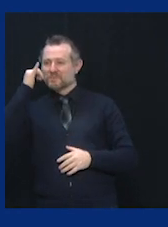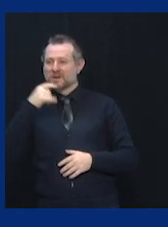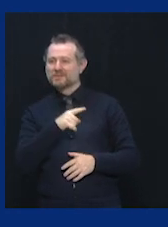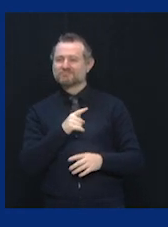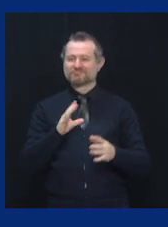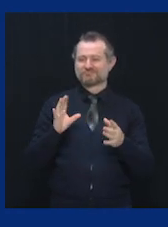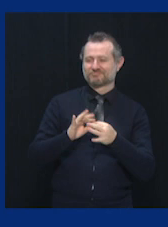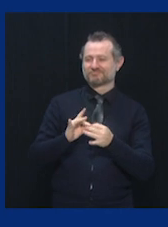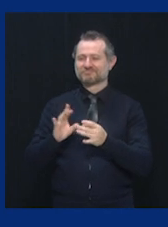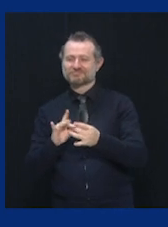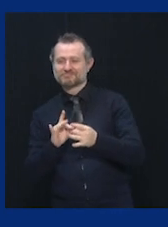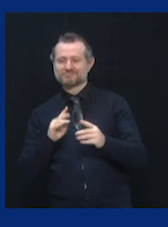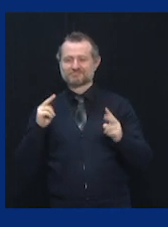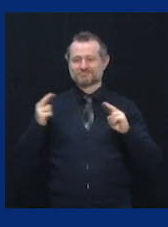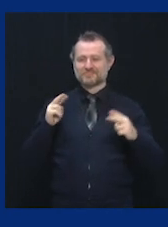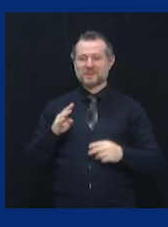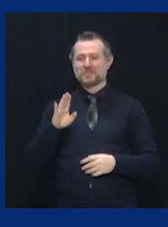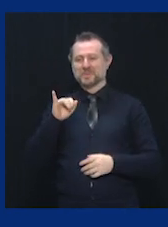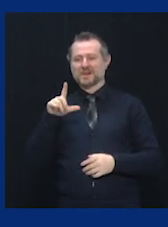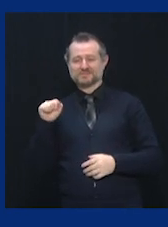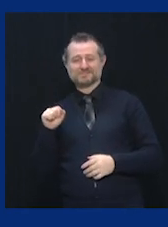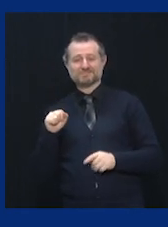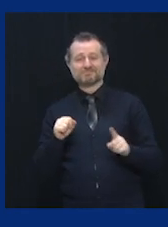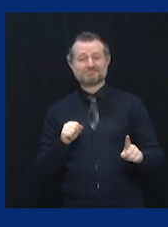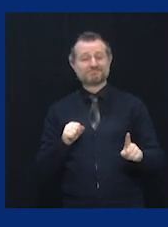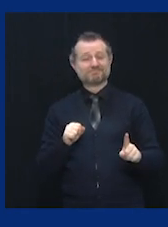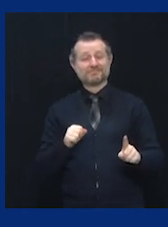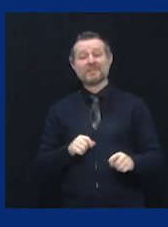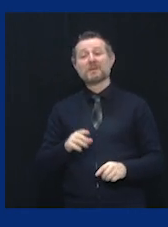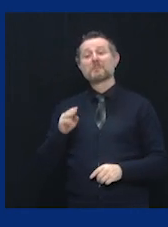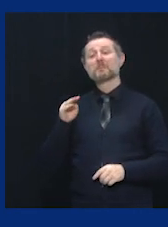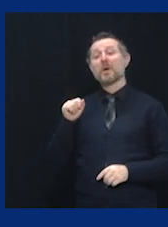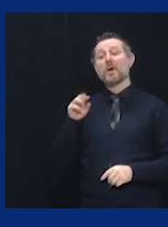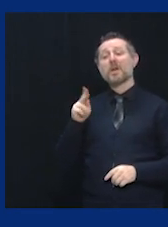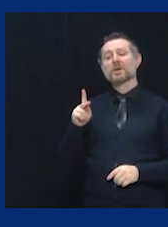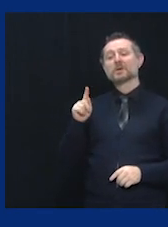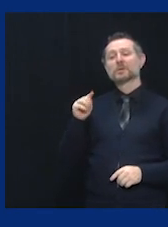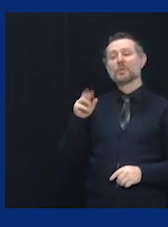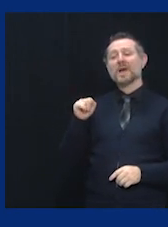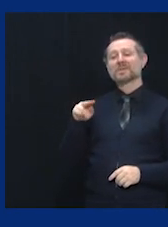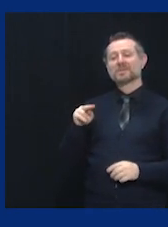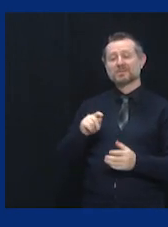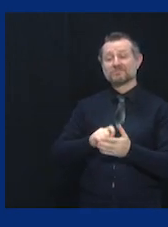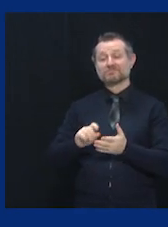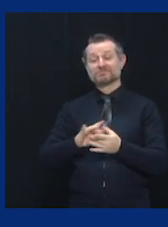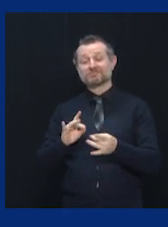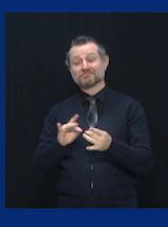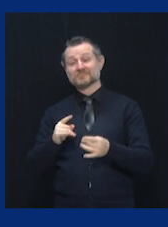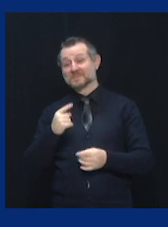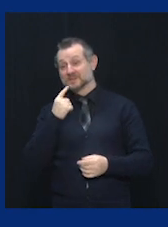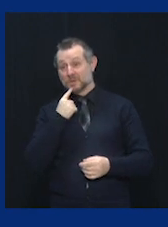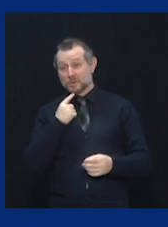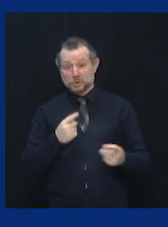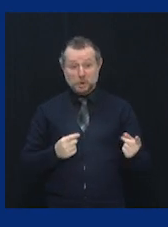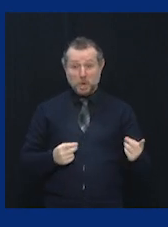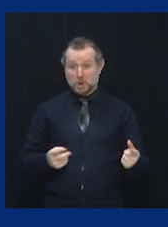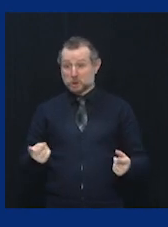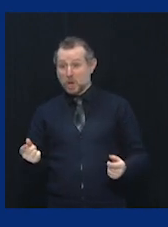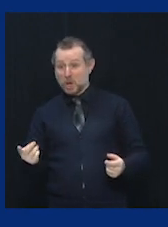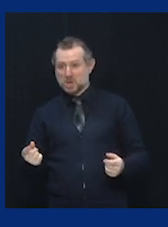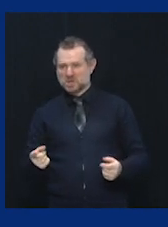ways. Mark Twain, it's not the size of the dog in the fight, it's the size of the fight in the dog,